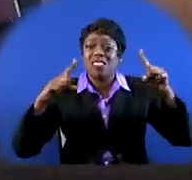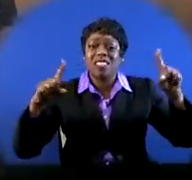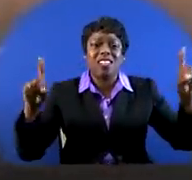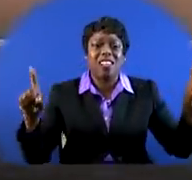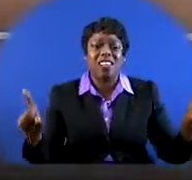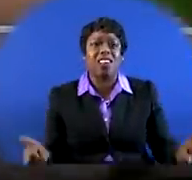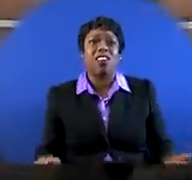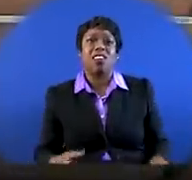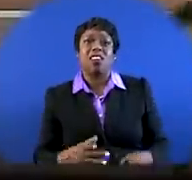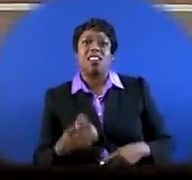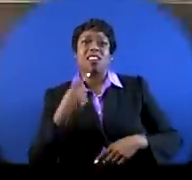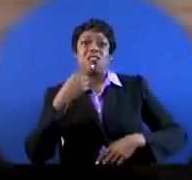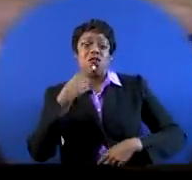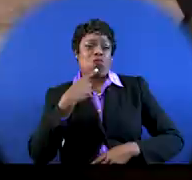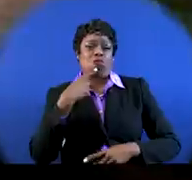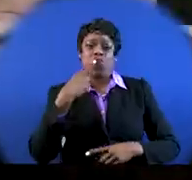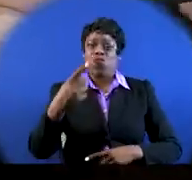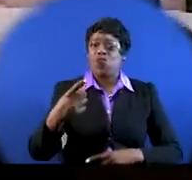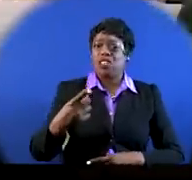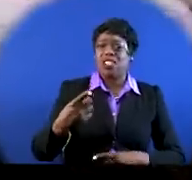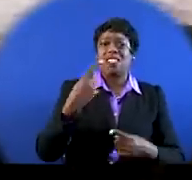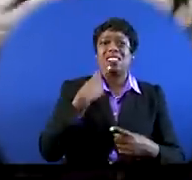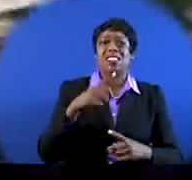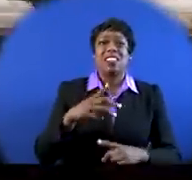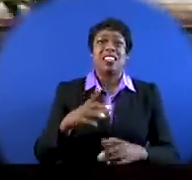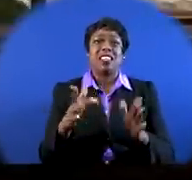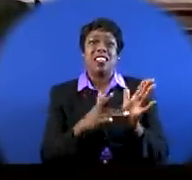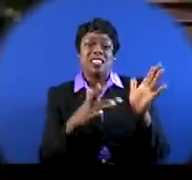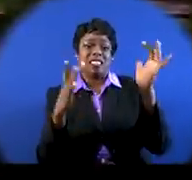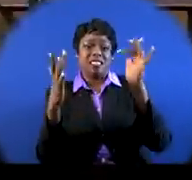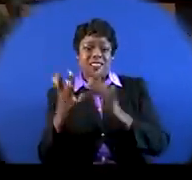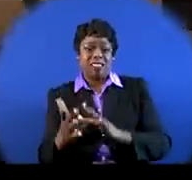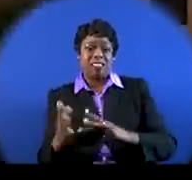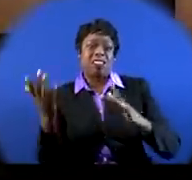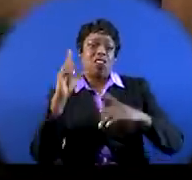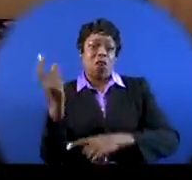it. We decree it.